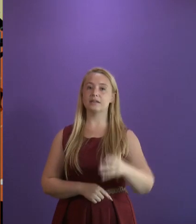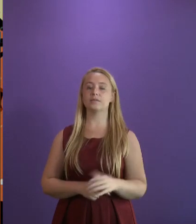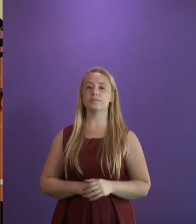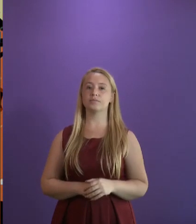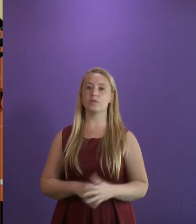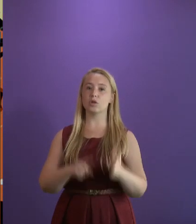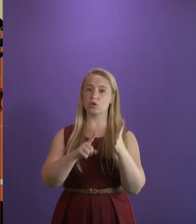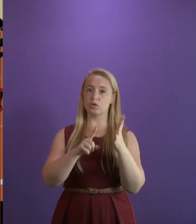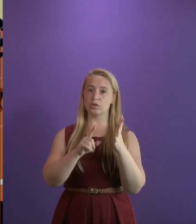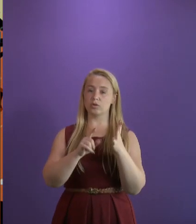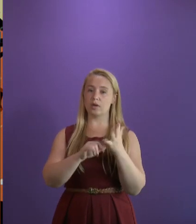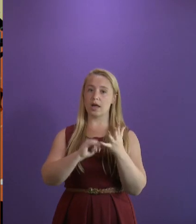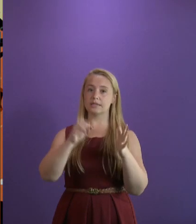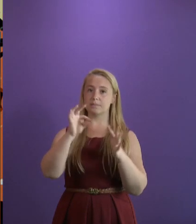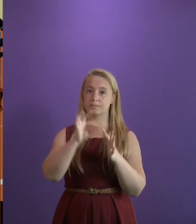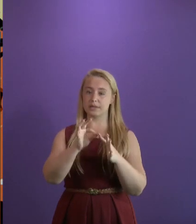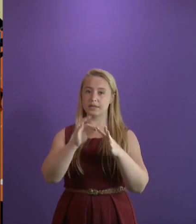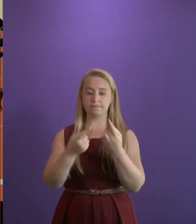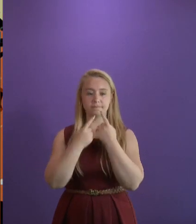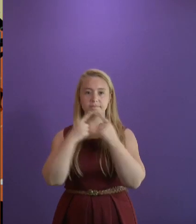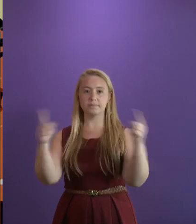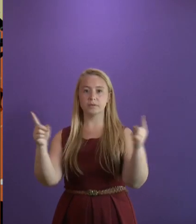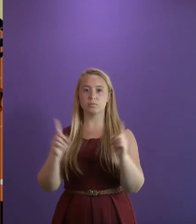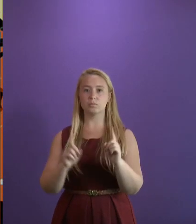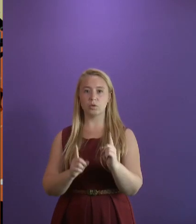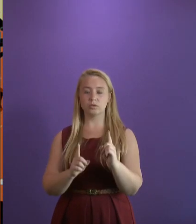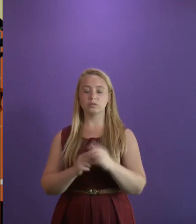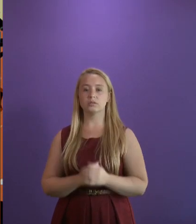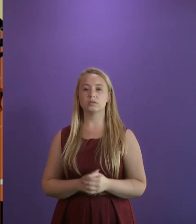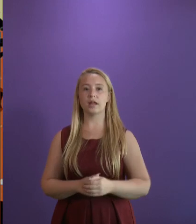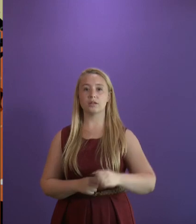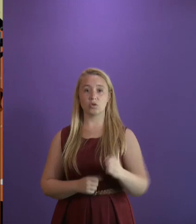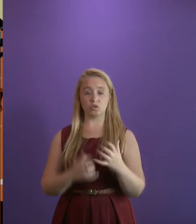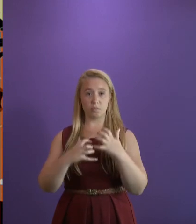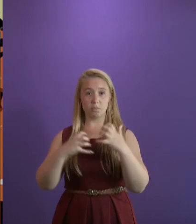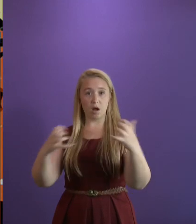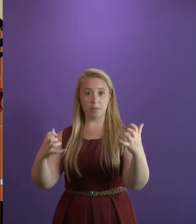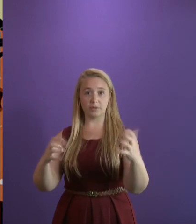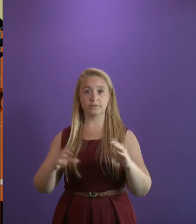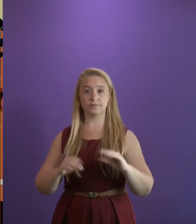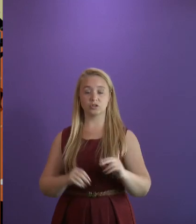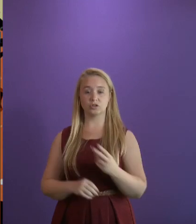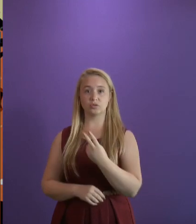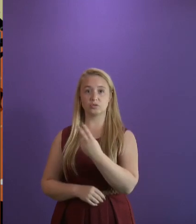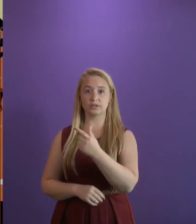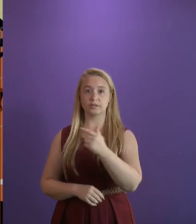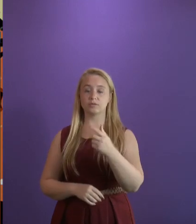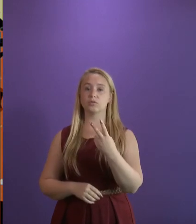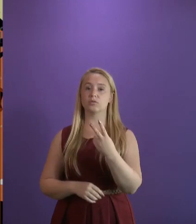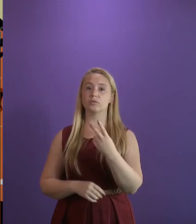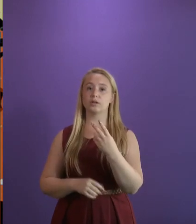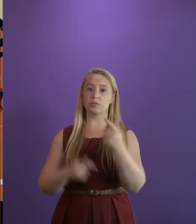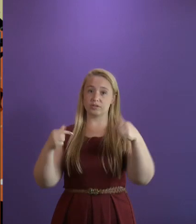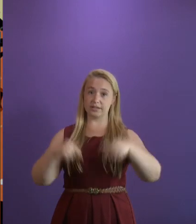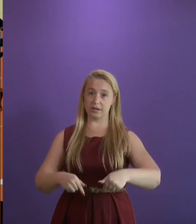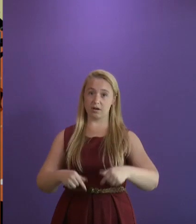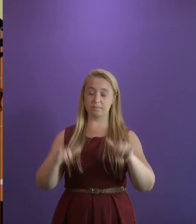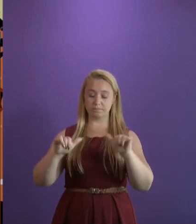the Scottish Parliament, which adjourned on 25th March 1707, is hereby